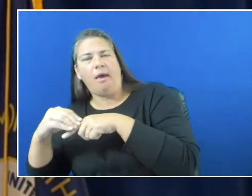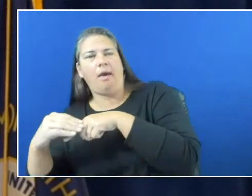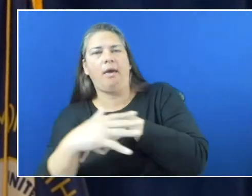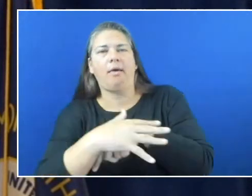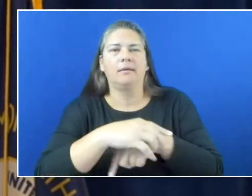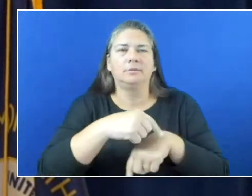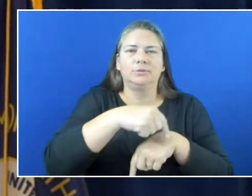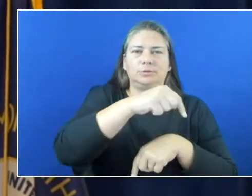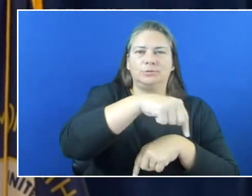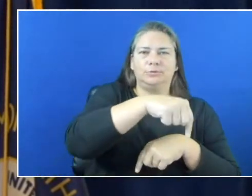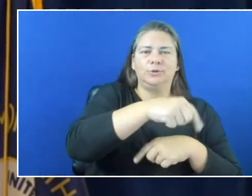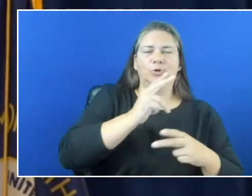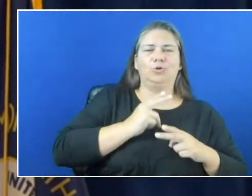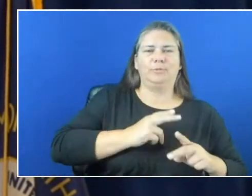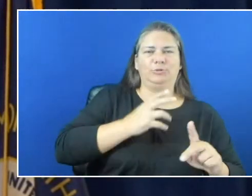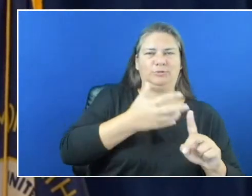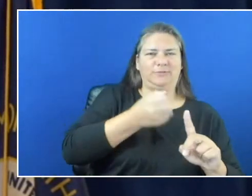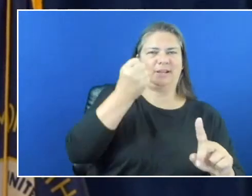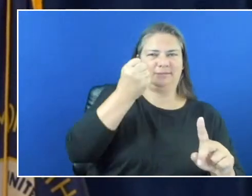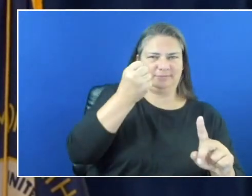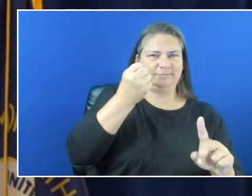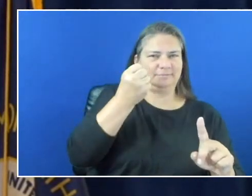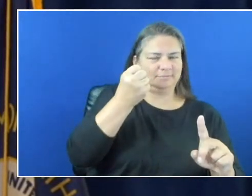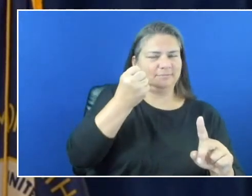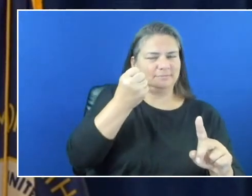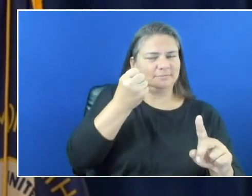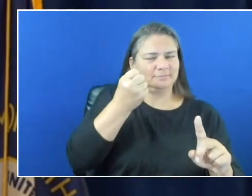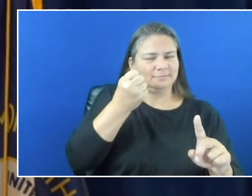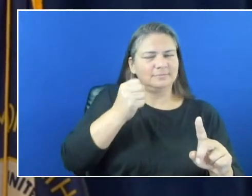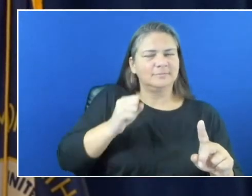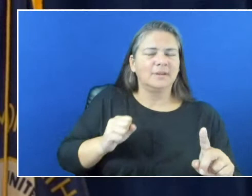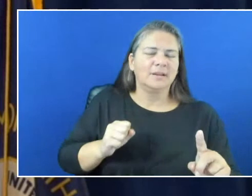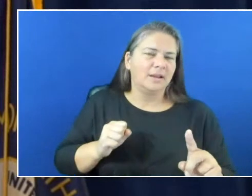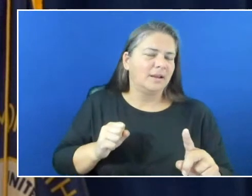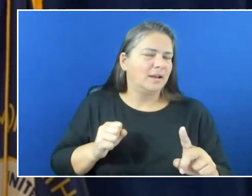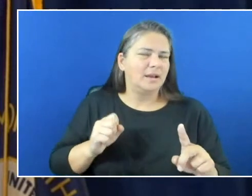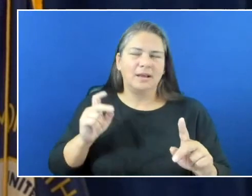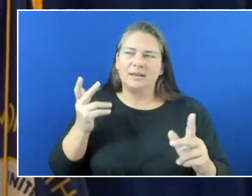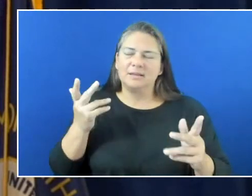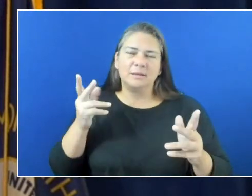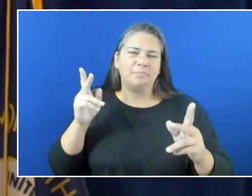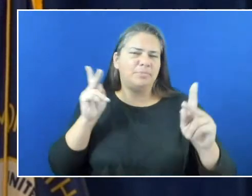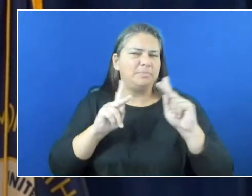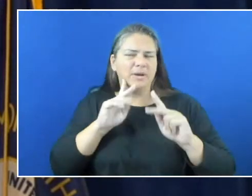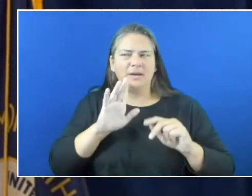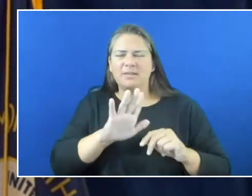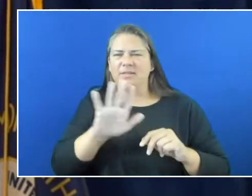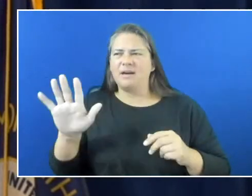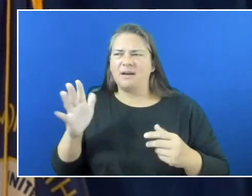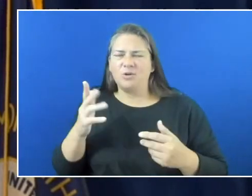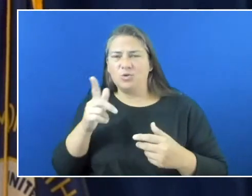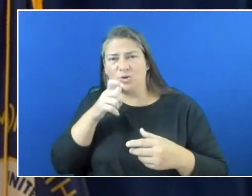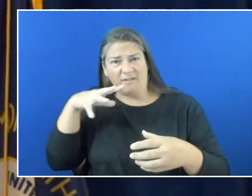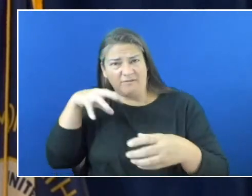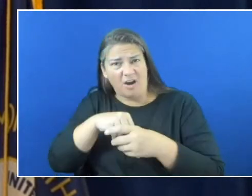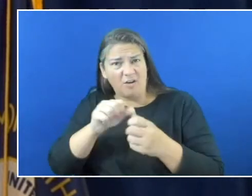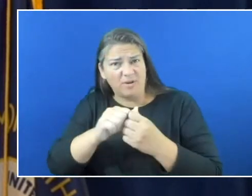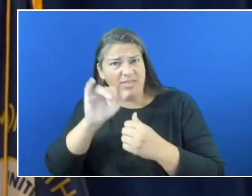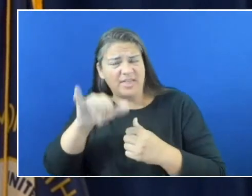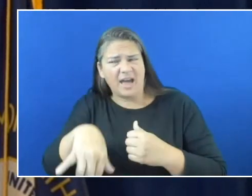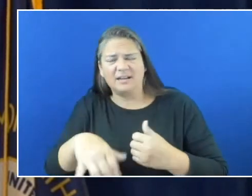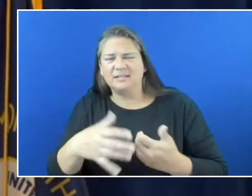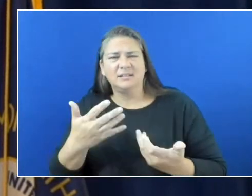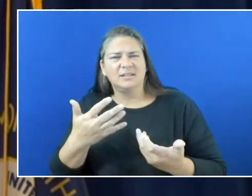these individuals to the horrific trauma and acts that they are subjected